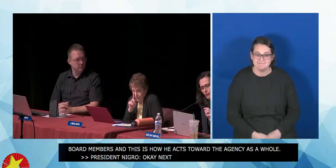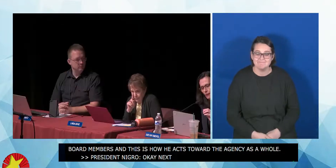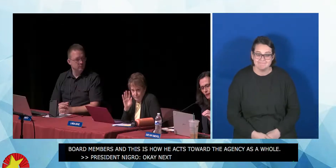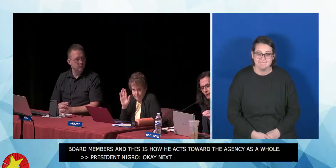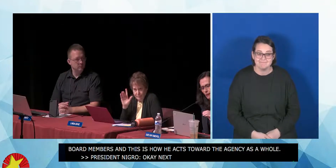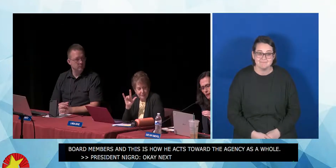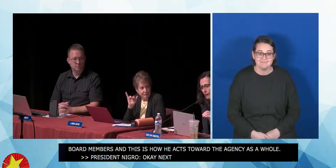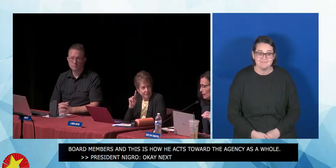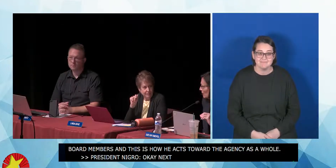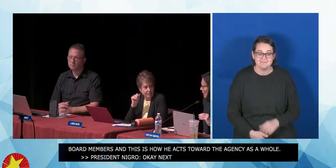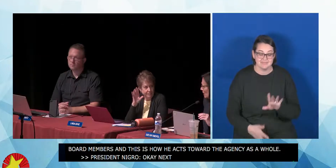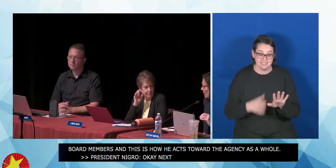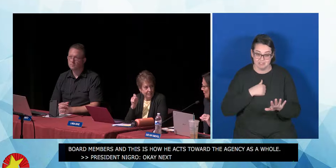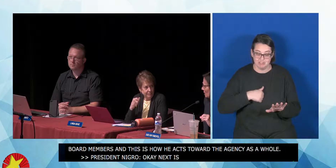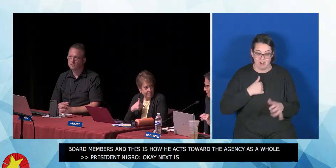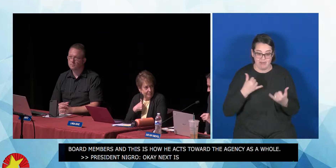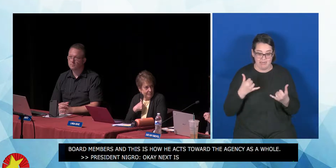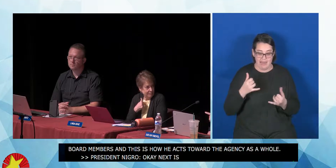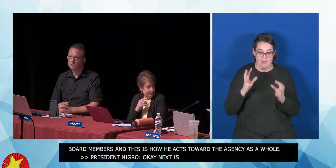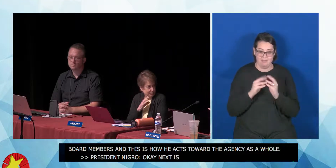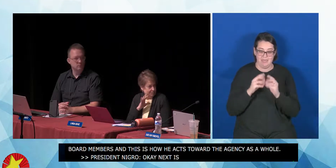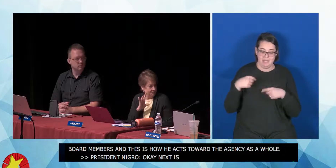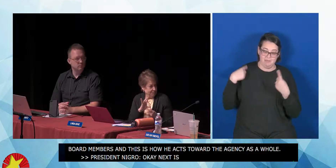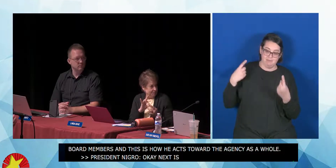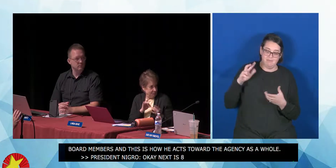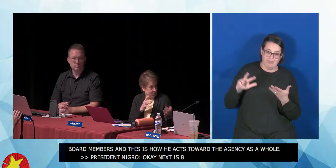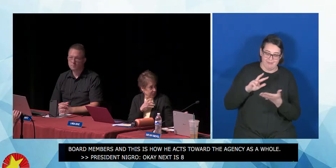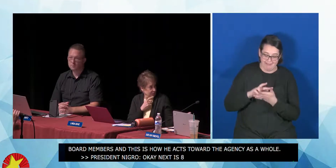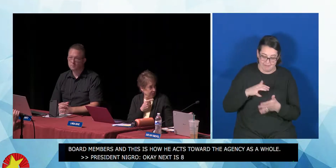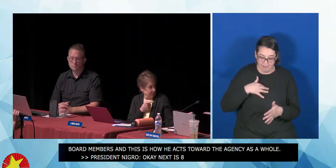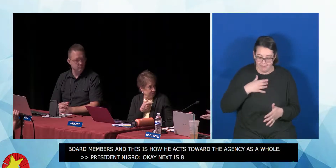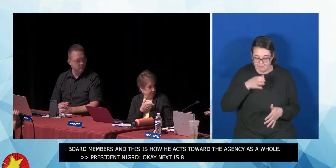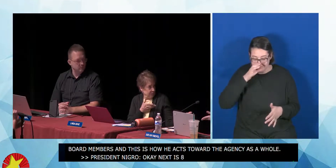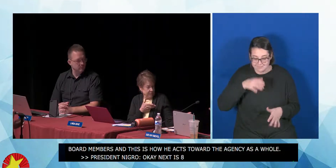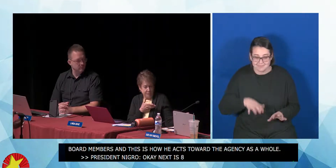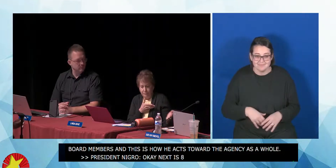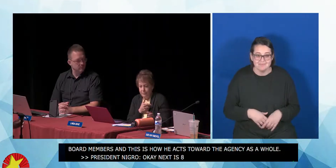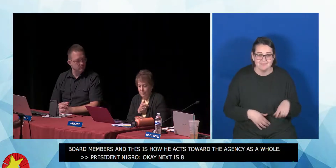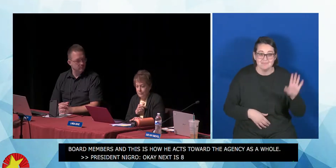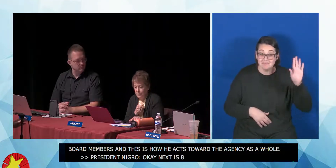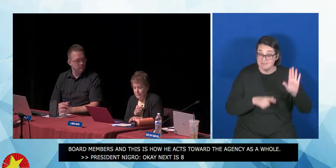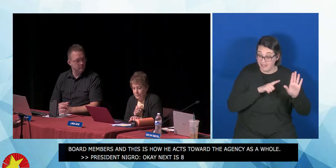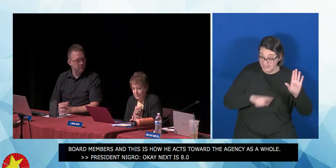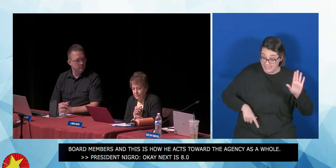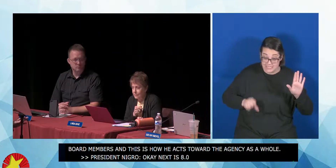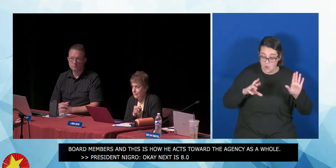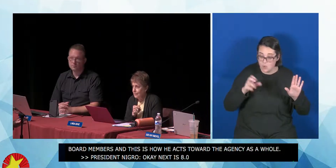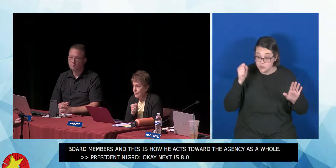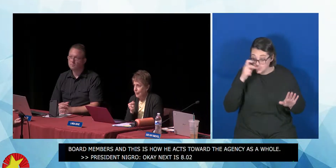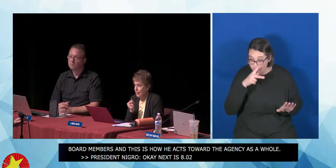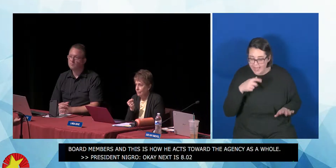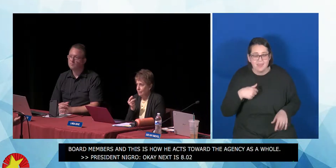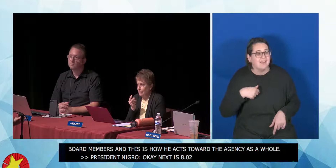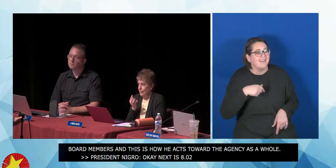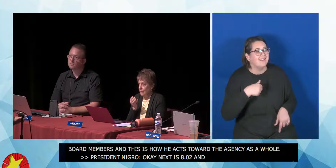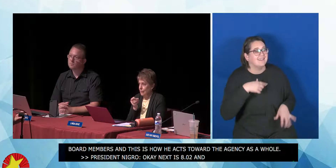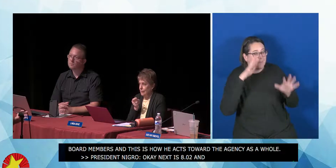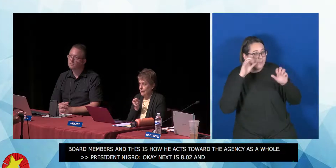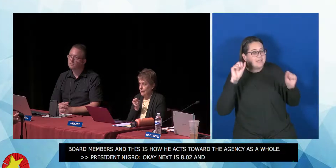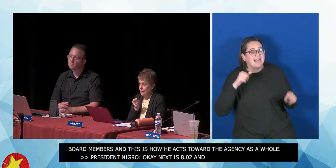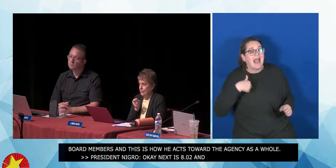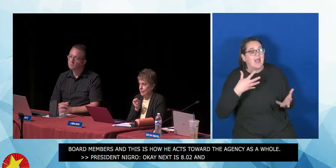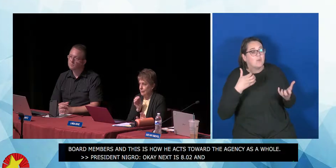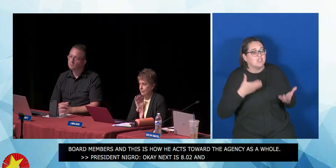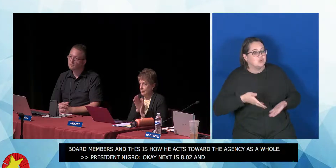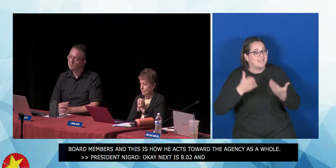sorry, it's been a 3-hour meeting. This is Linda? Yeah. Or did Well, I was just going to introduce the item. So we have